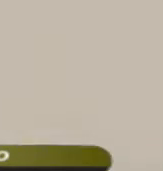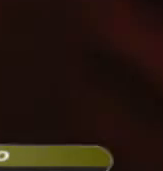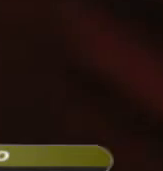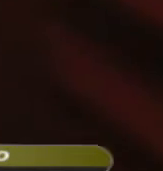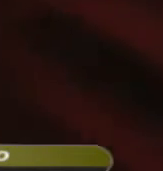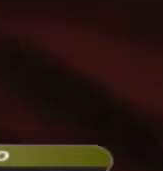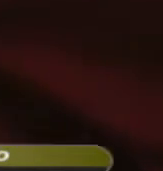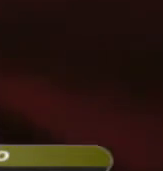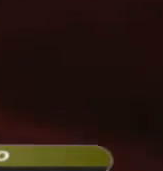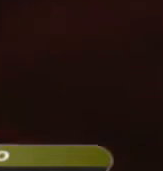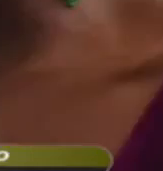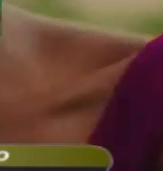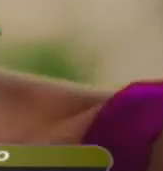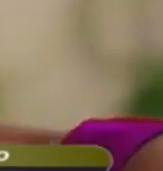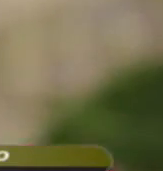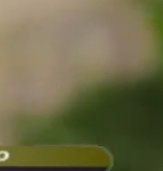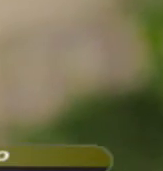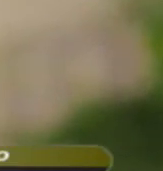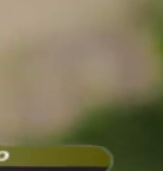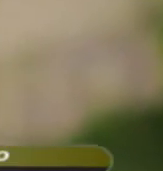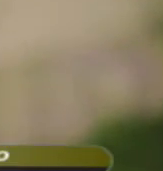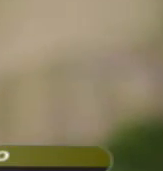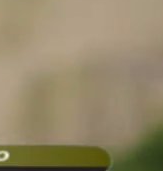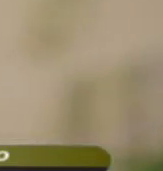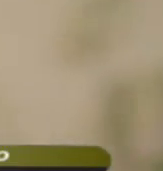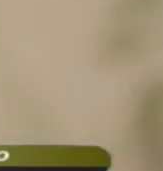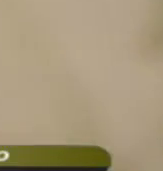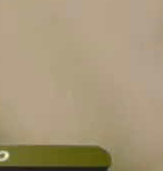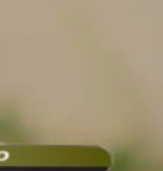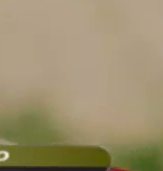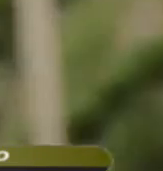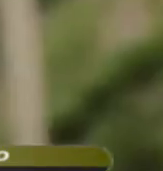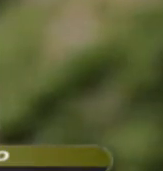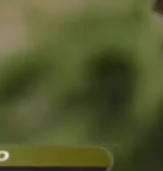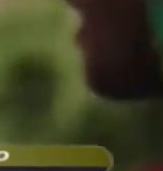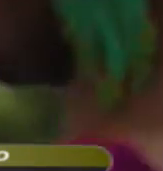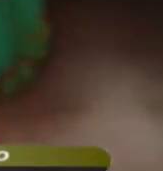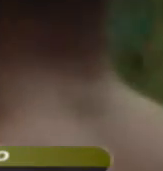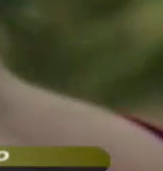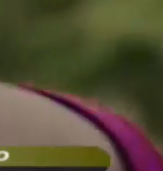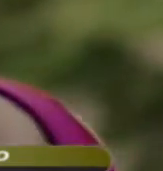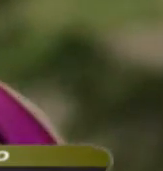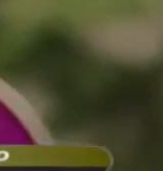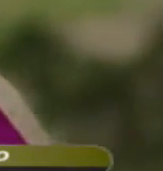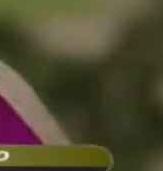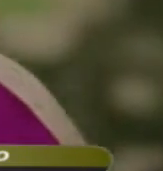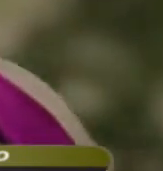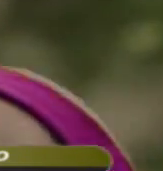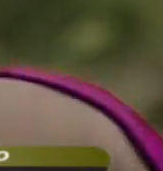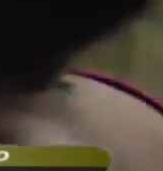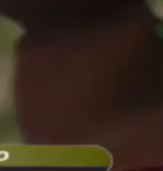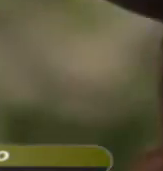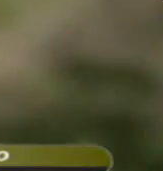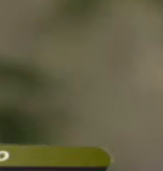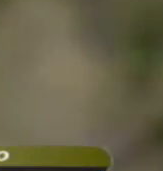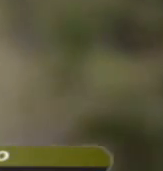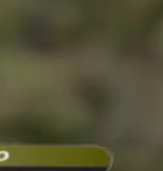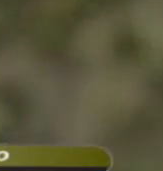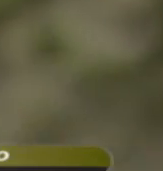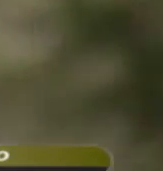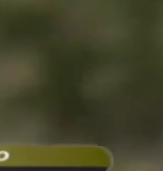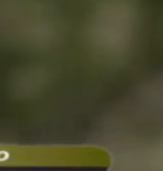jokes to you. Be my boyfriend, I'll be up in my boyfriend jeans. I go baby with my boyfriend jeans. If you want my boyfriend, I'll be up in